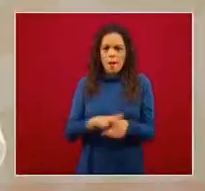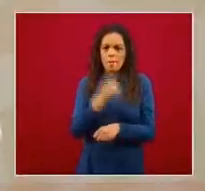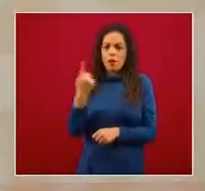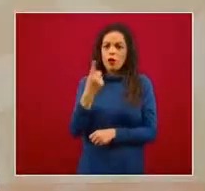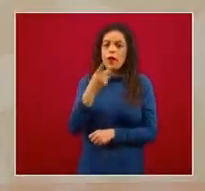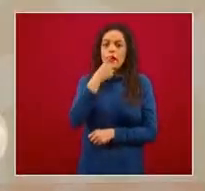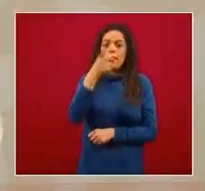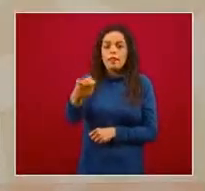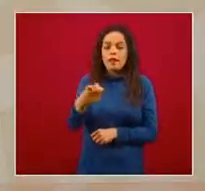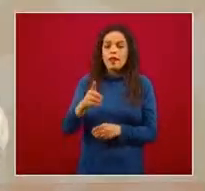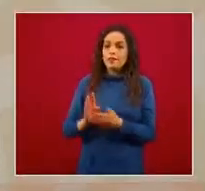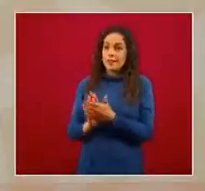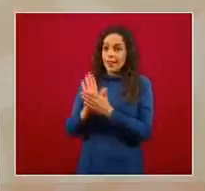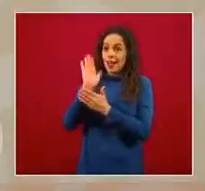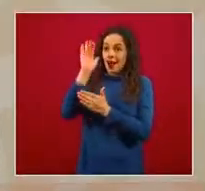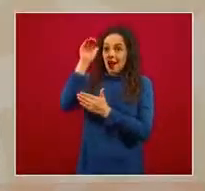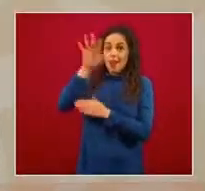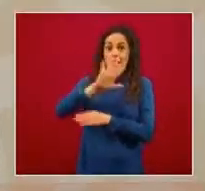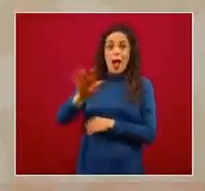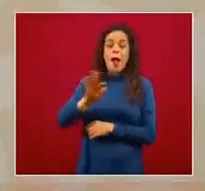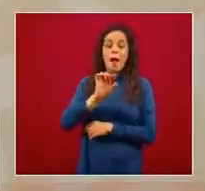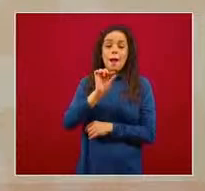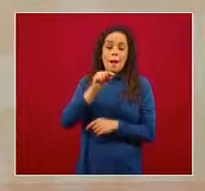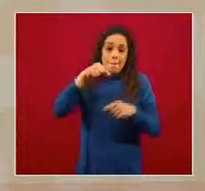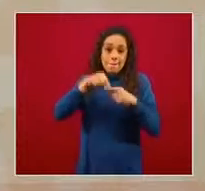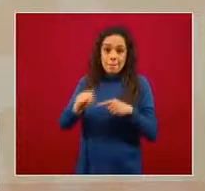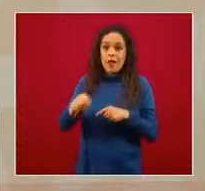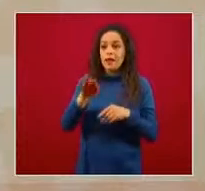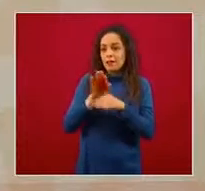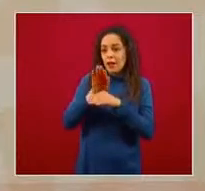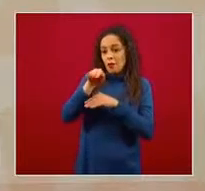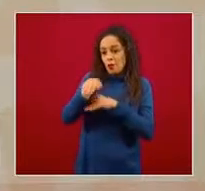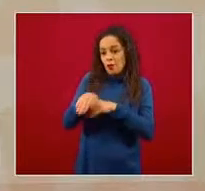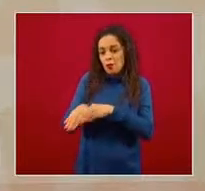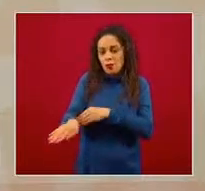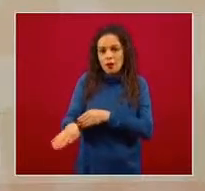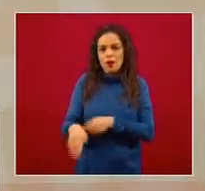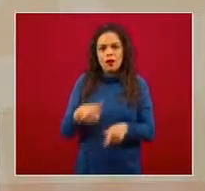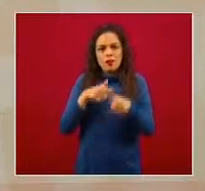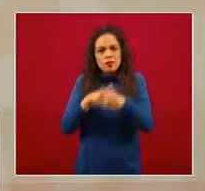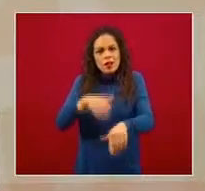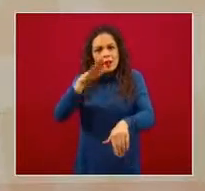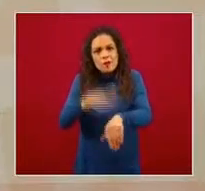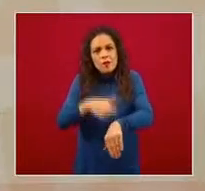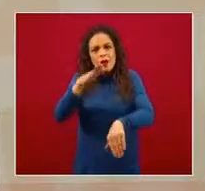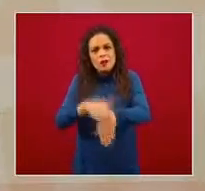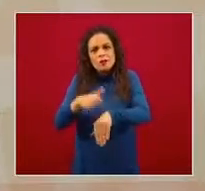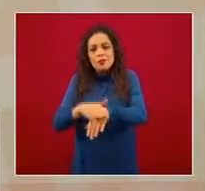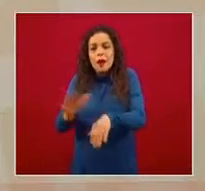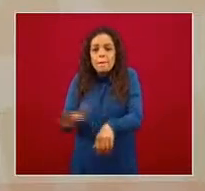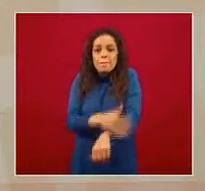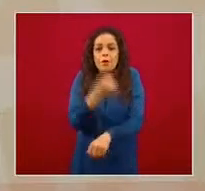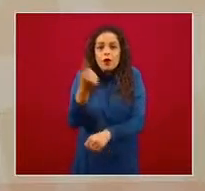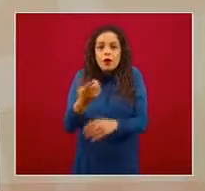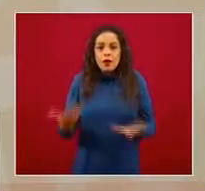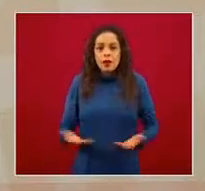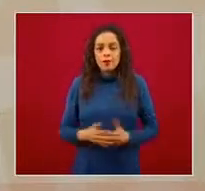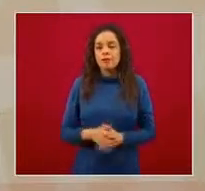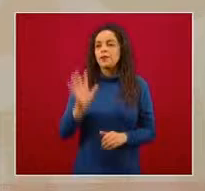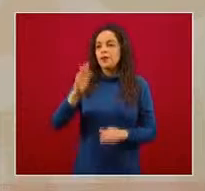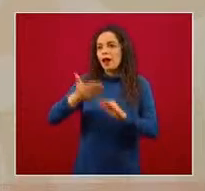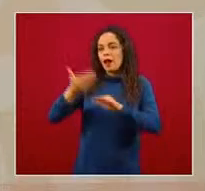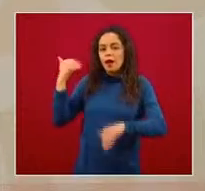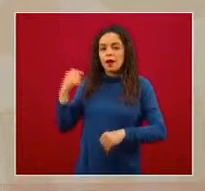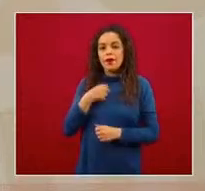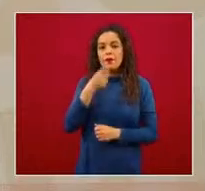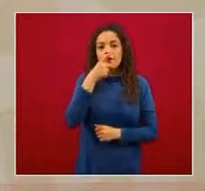because they still cases upon cases, and the numbers don't go down. But